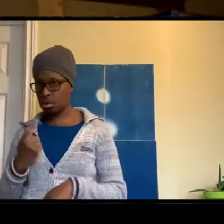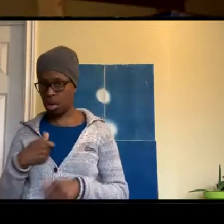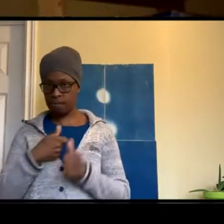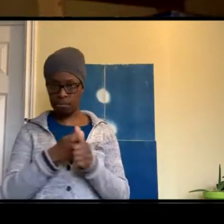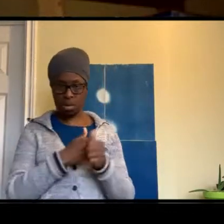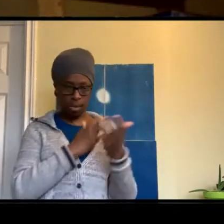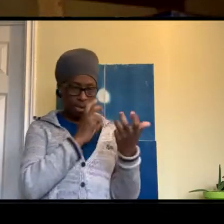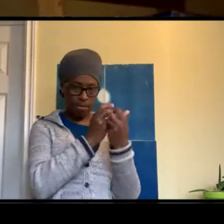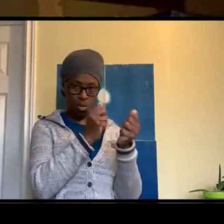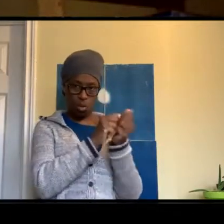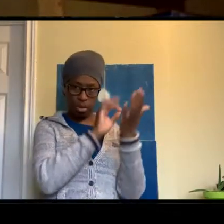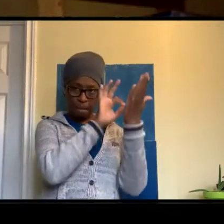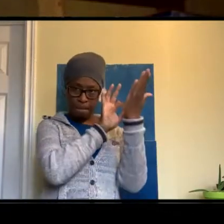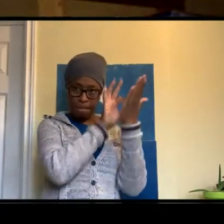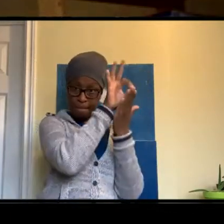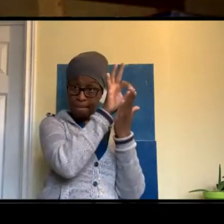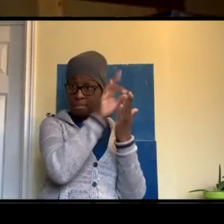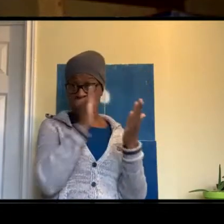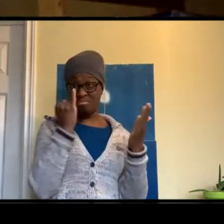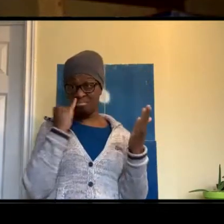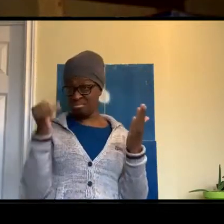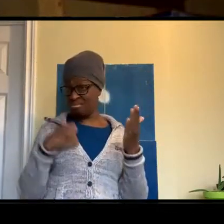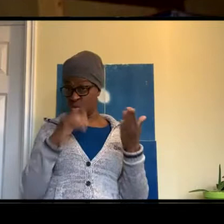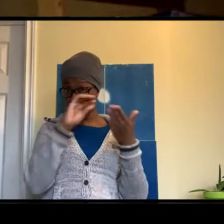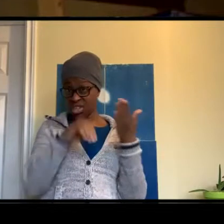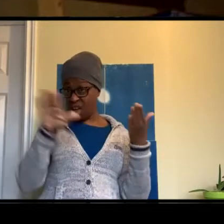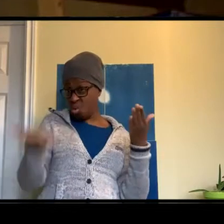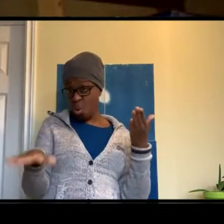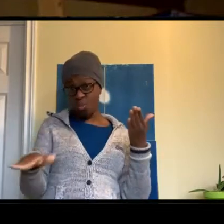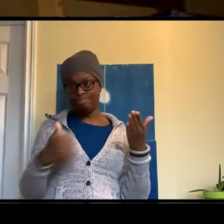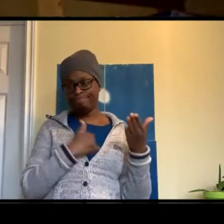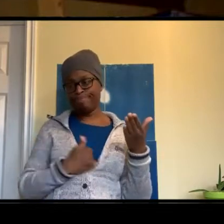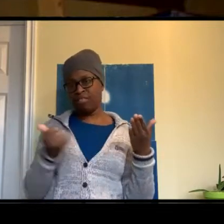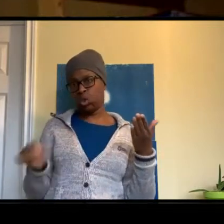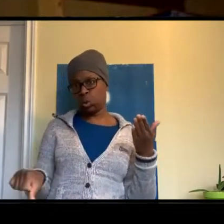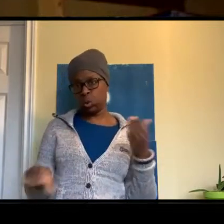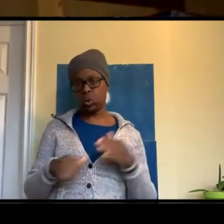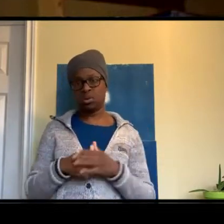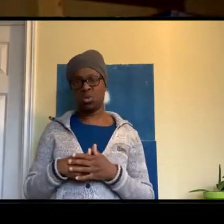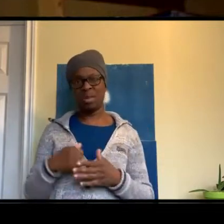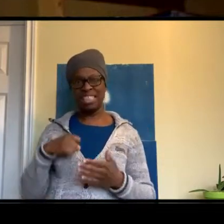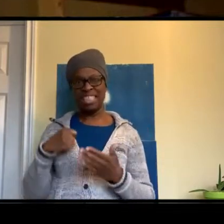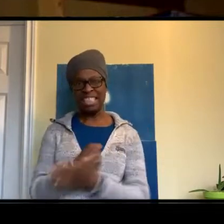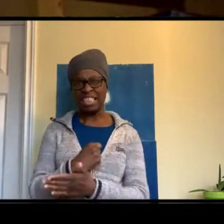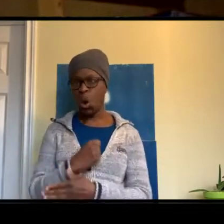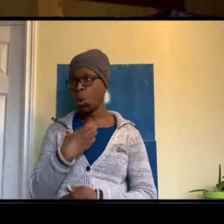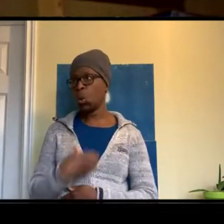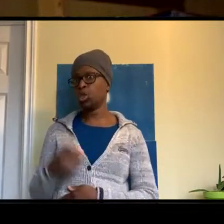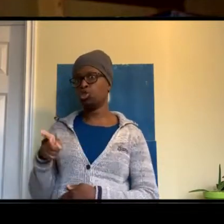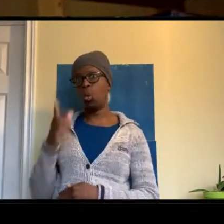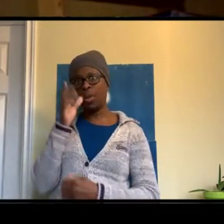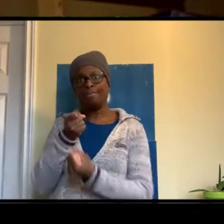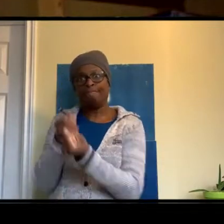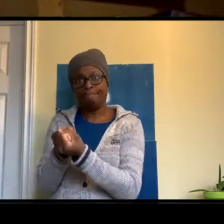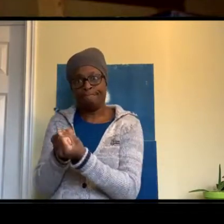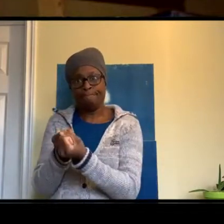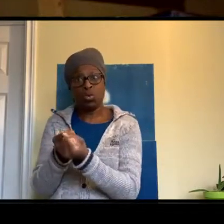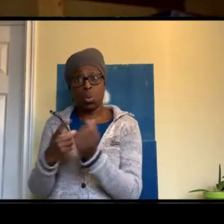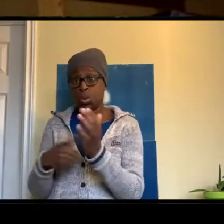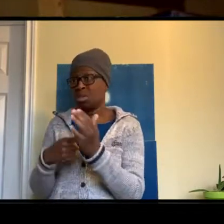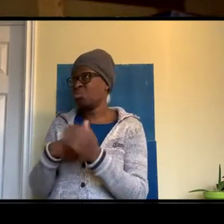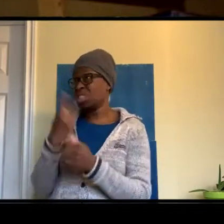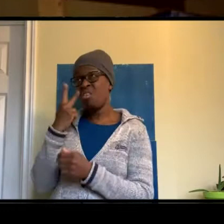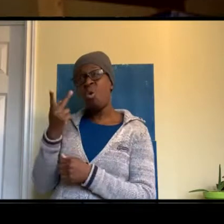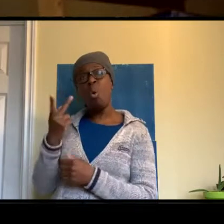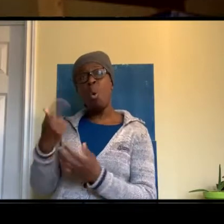up, you're stuck. I've actually seen it where the funders really, really, really want to give someone